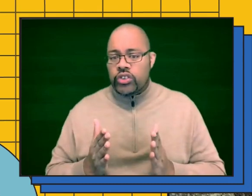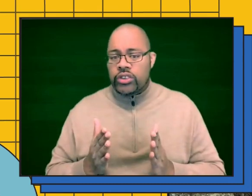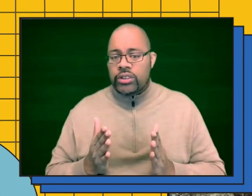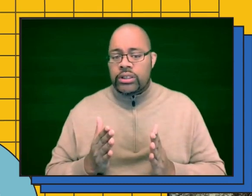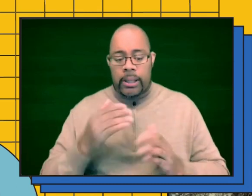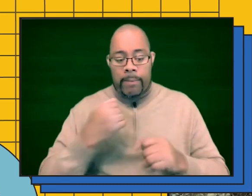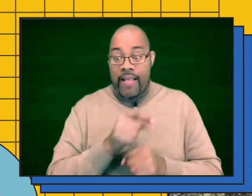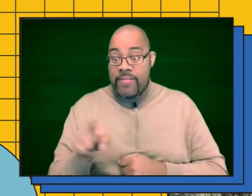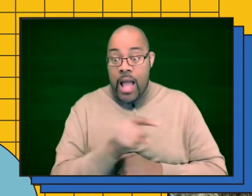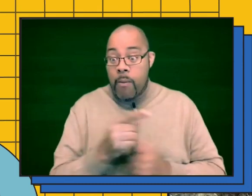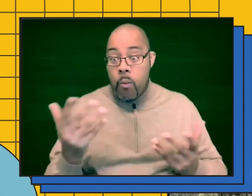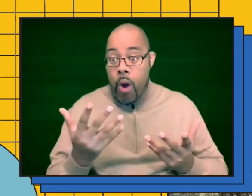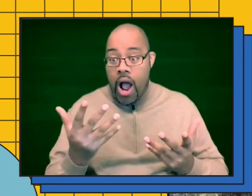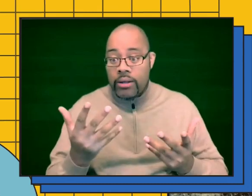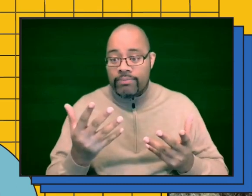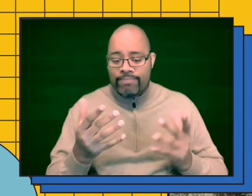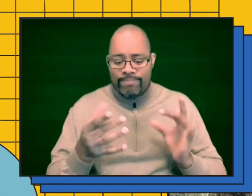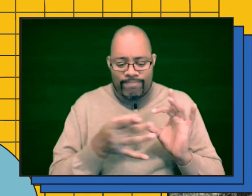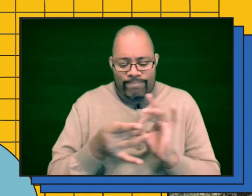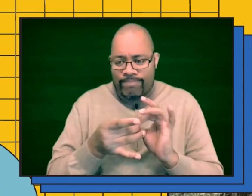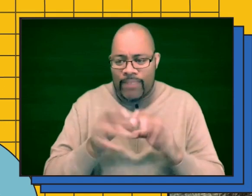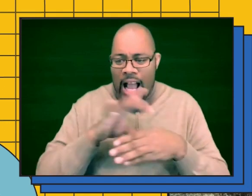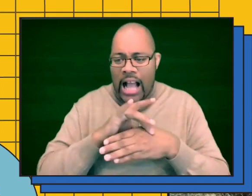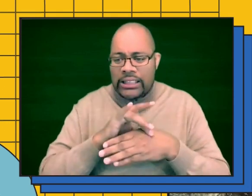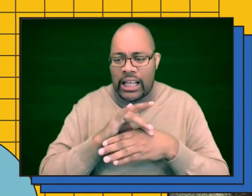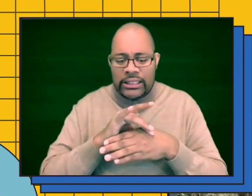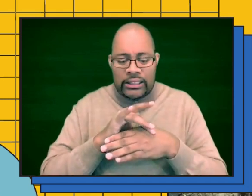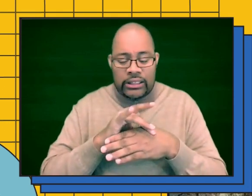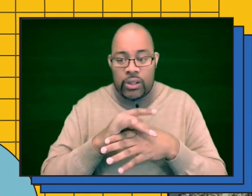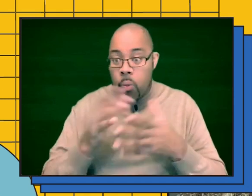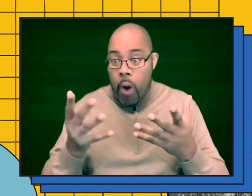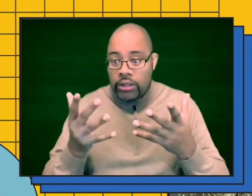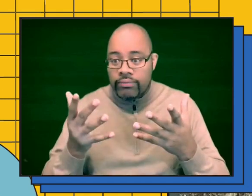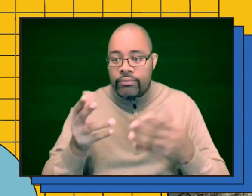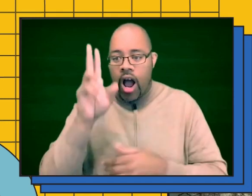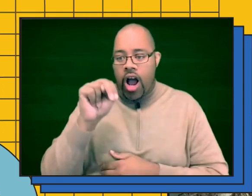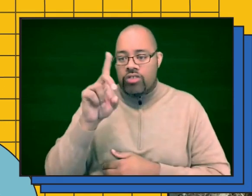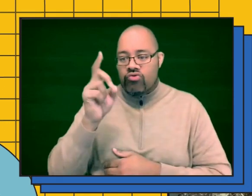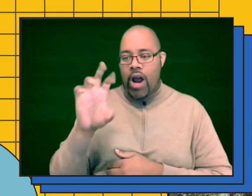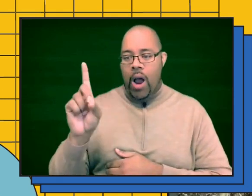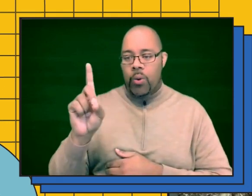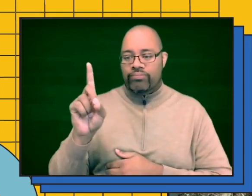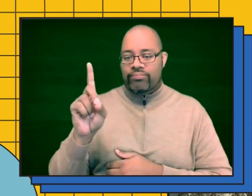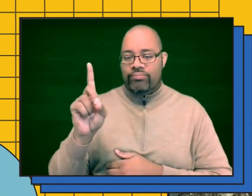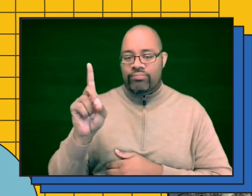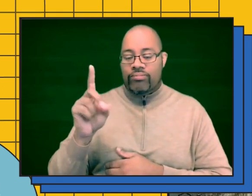survivors. It made a context, the context of